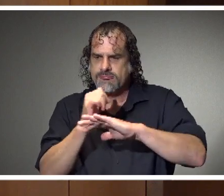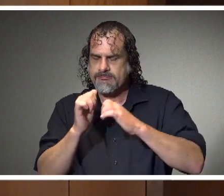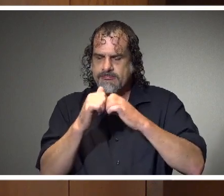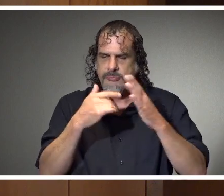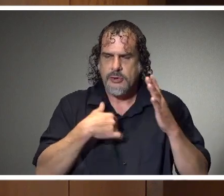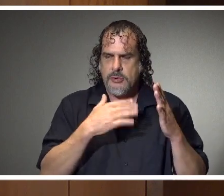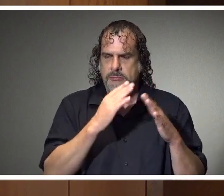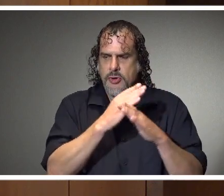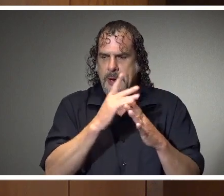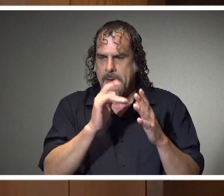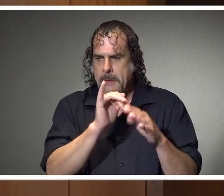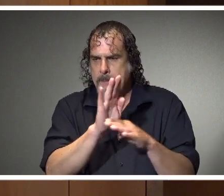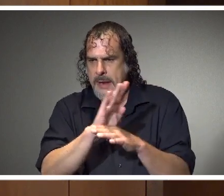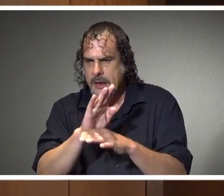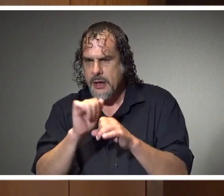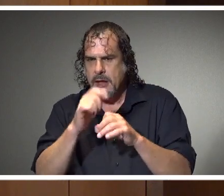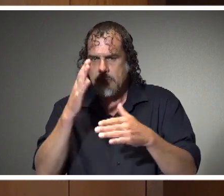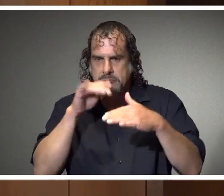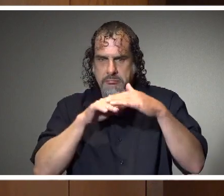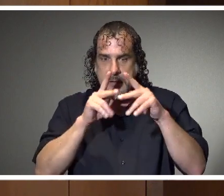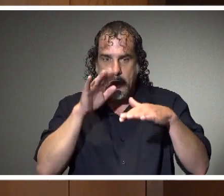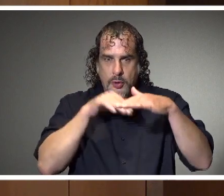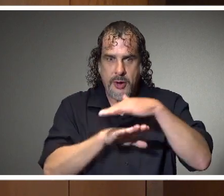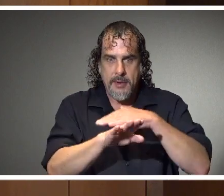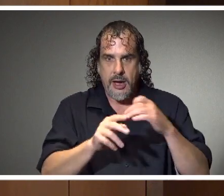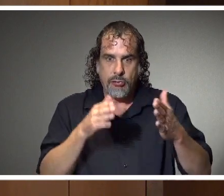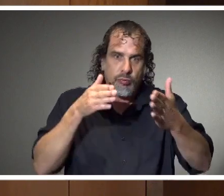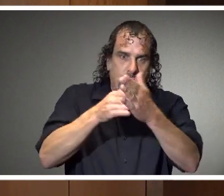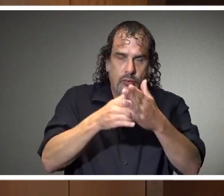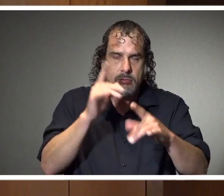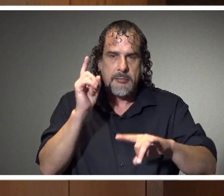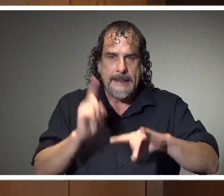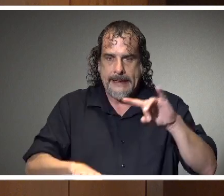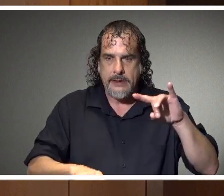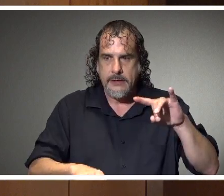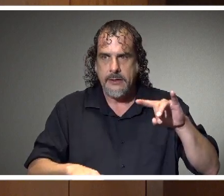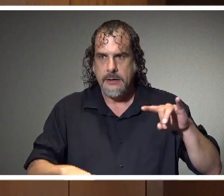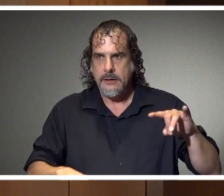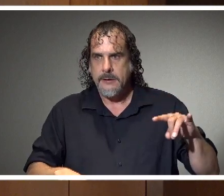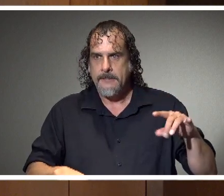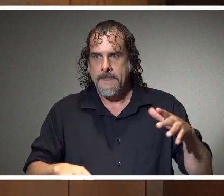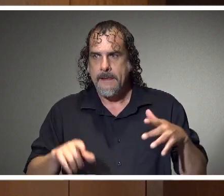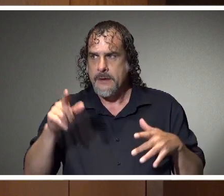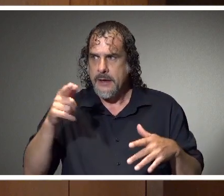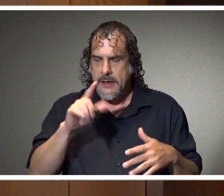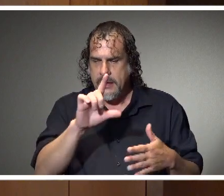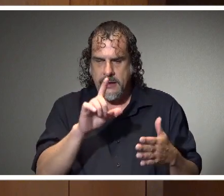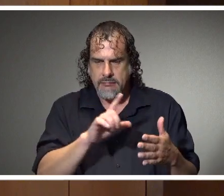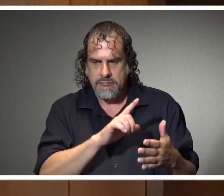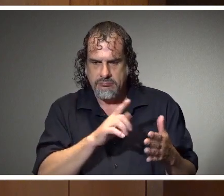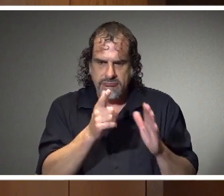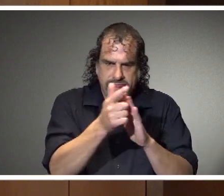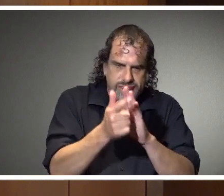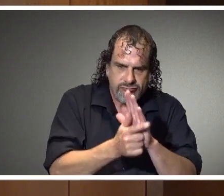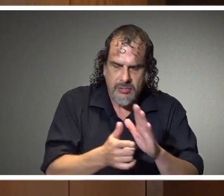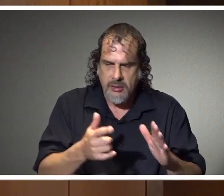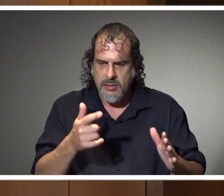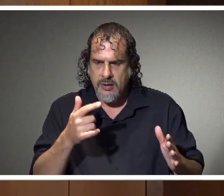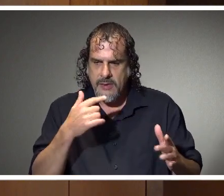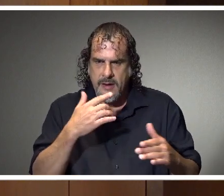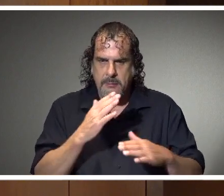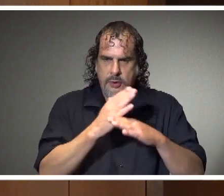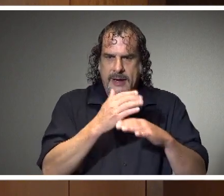to patronize the business. What about, will you support any legislation that protects the